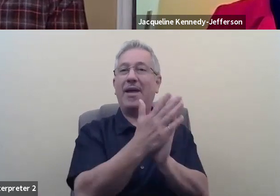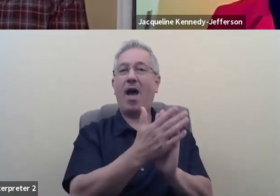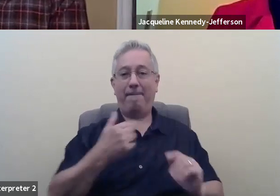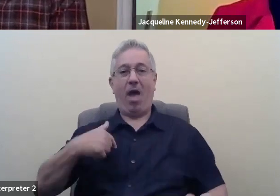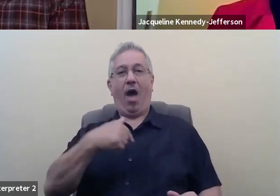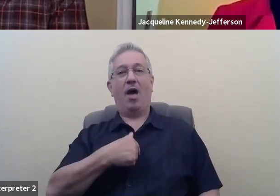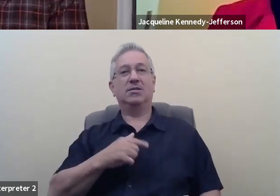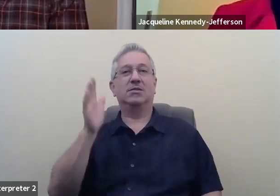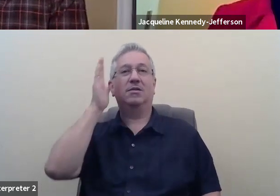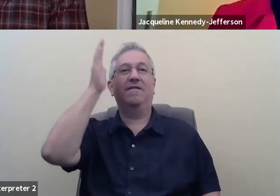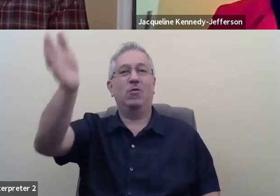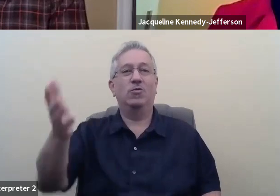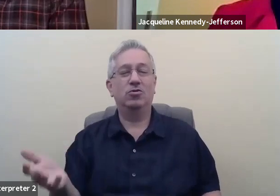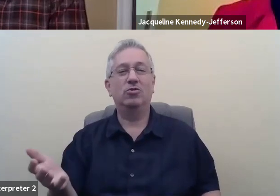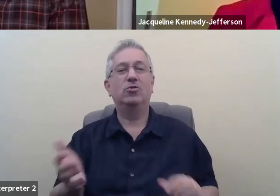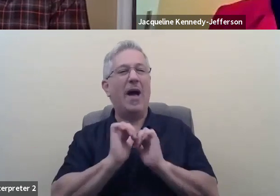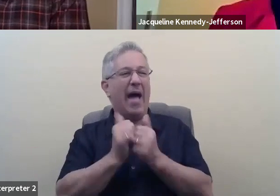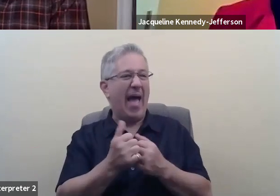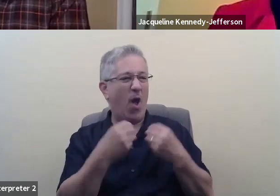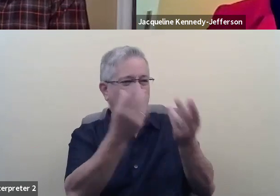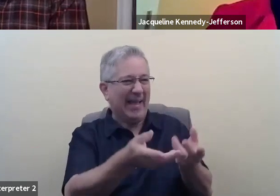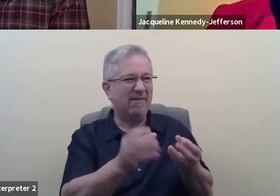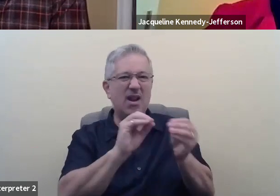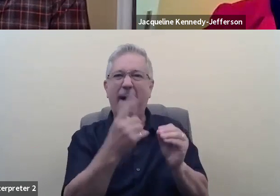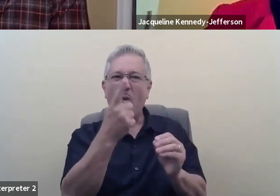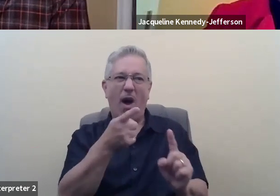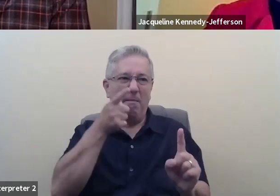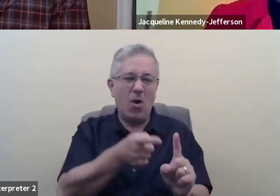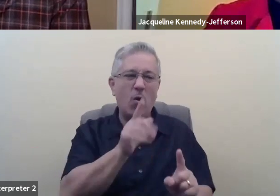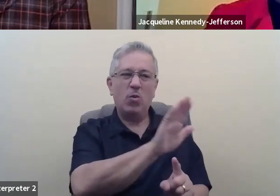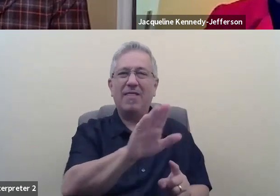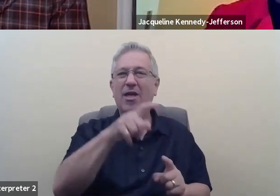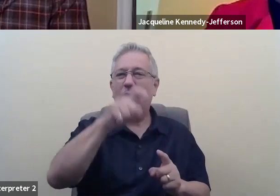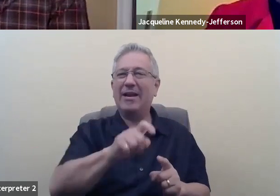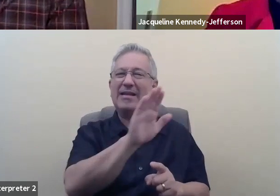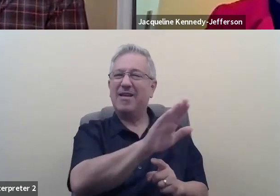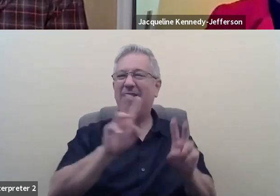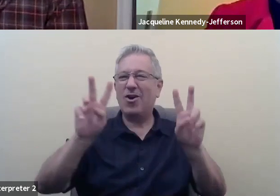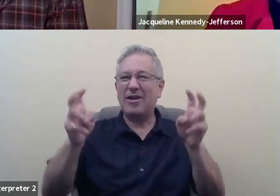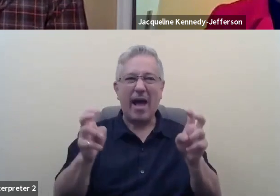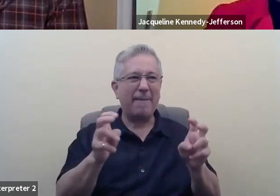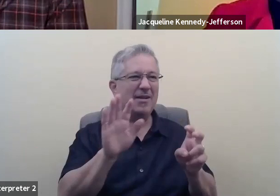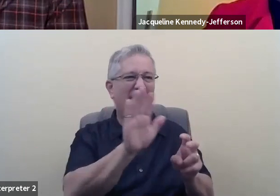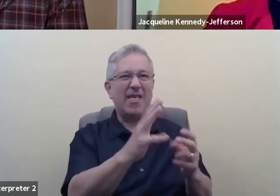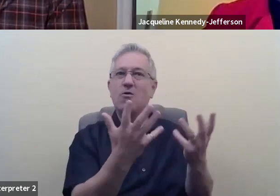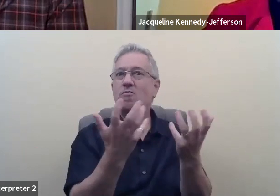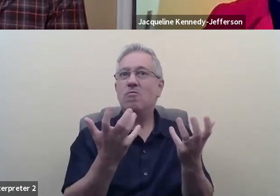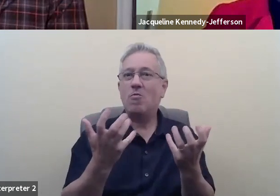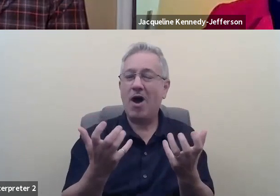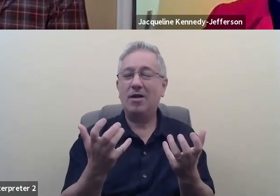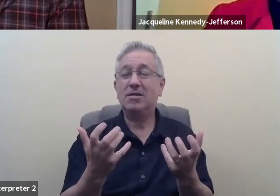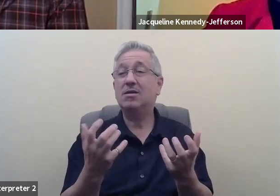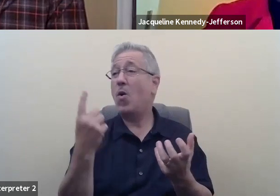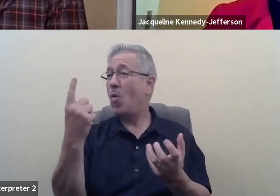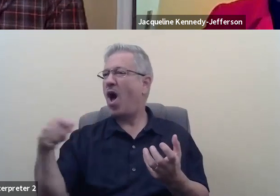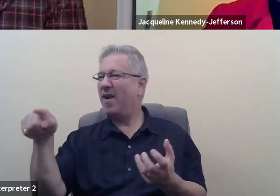we first give priority and attention to meeting their needs? Alicia, you talked about the mental health piece, right? And I